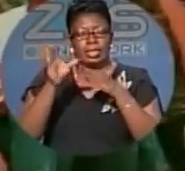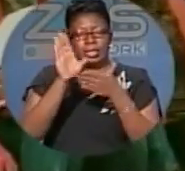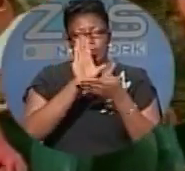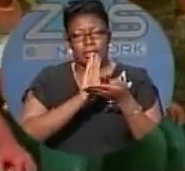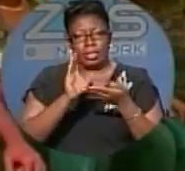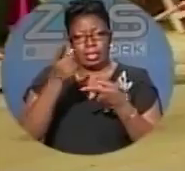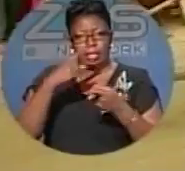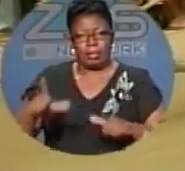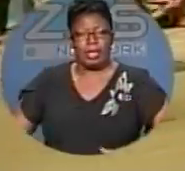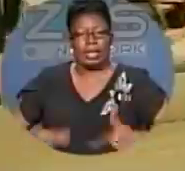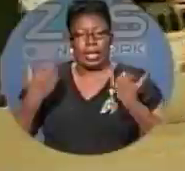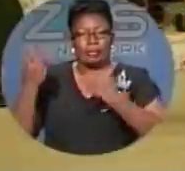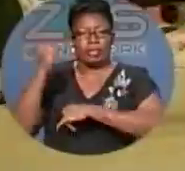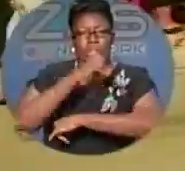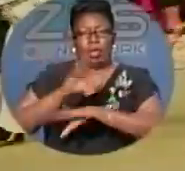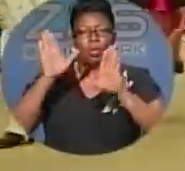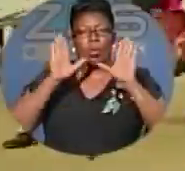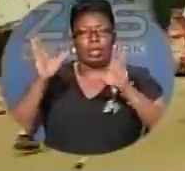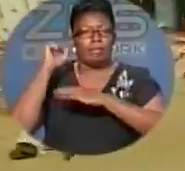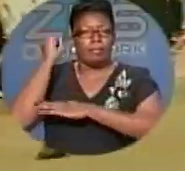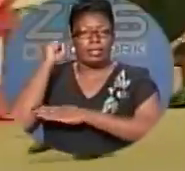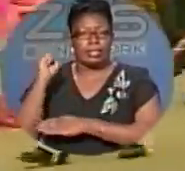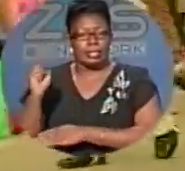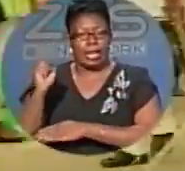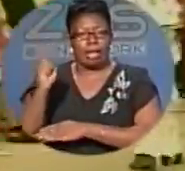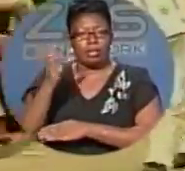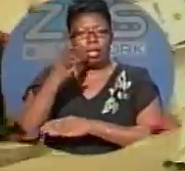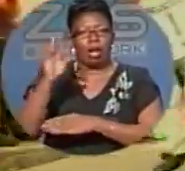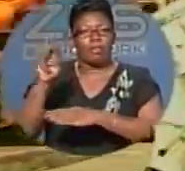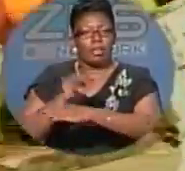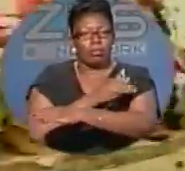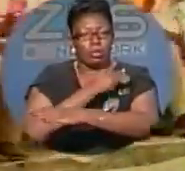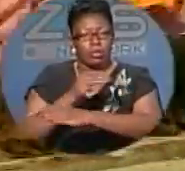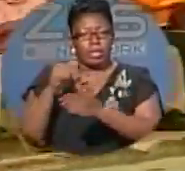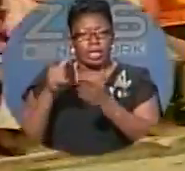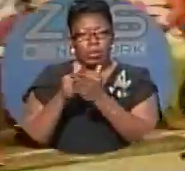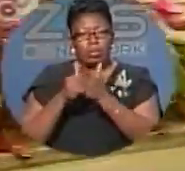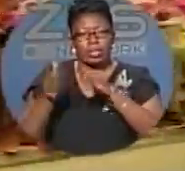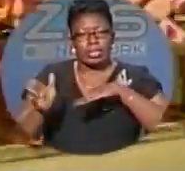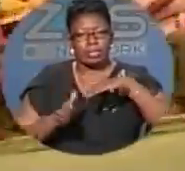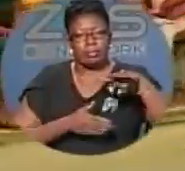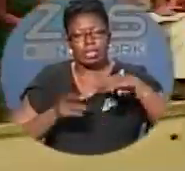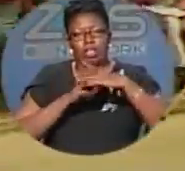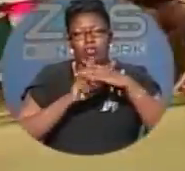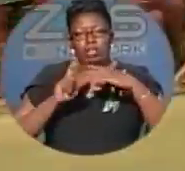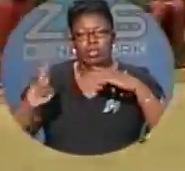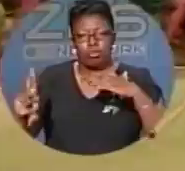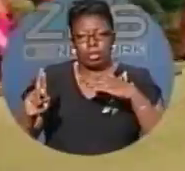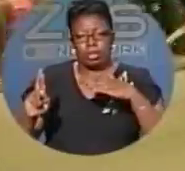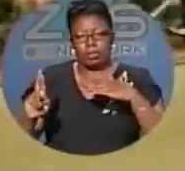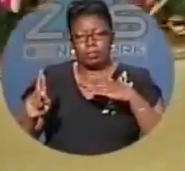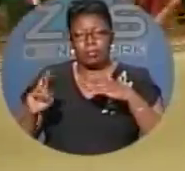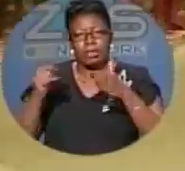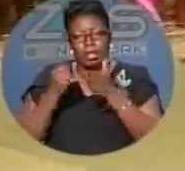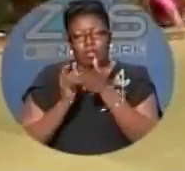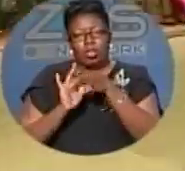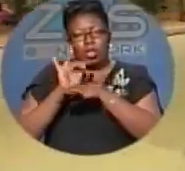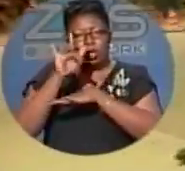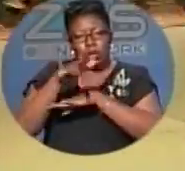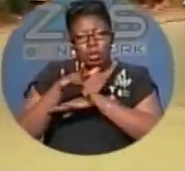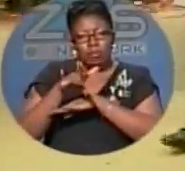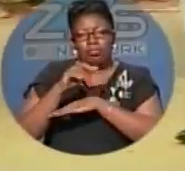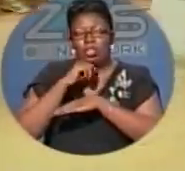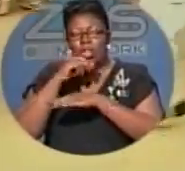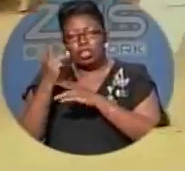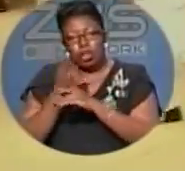came alive today with the wonderful sounds of music. It was the Beat Retreat, and though it's a bit early, it's not your